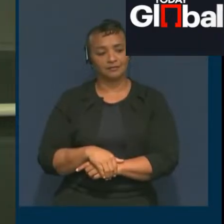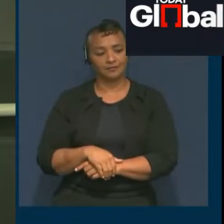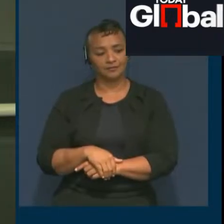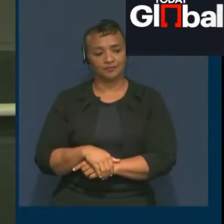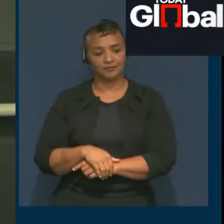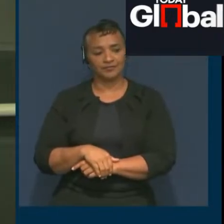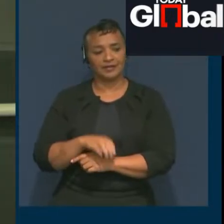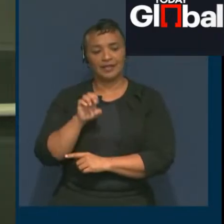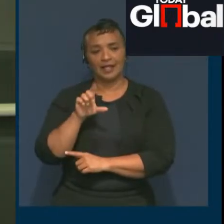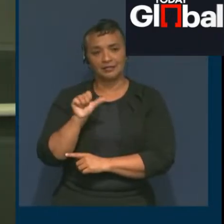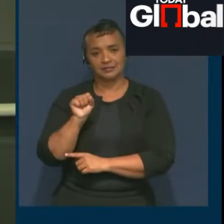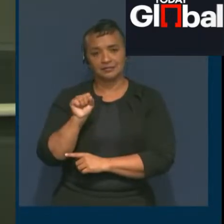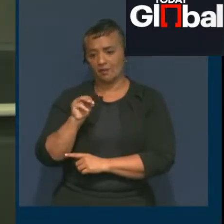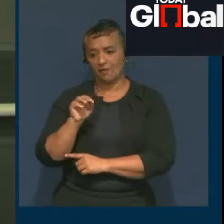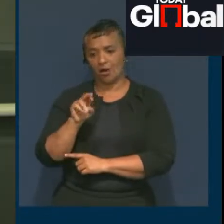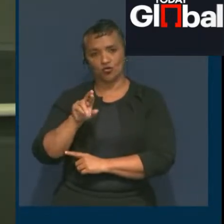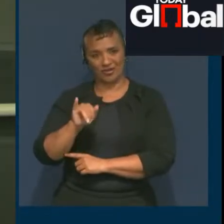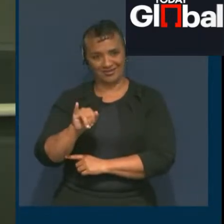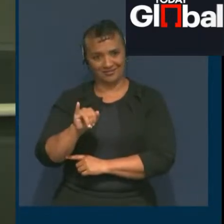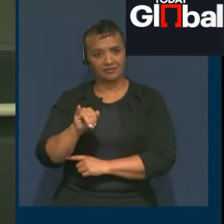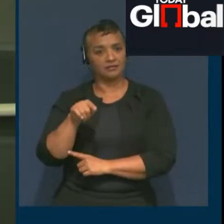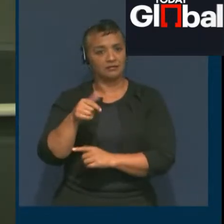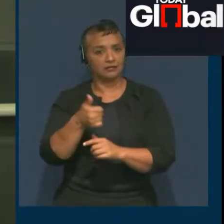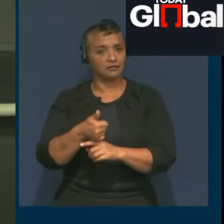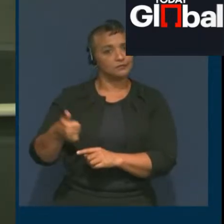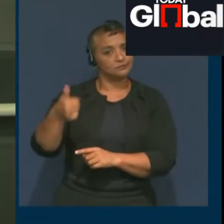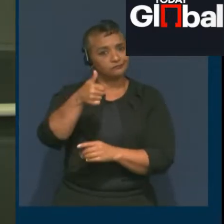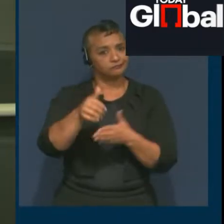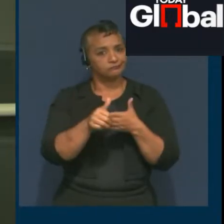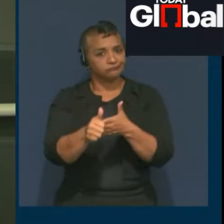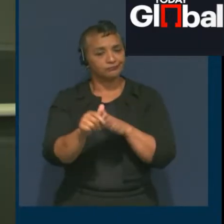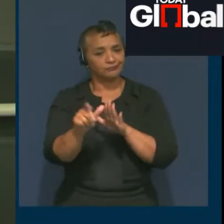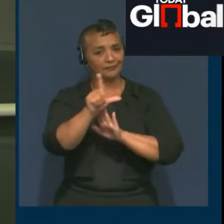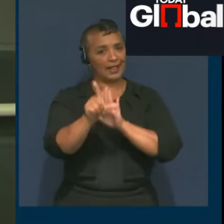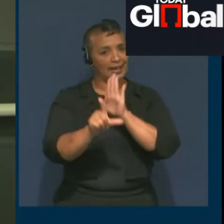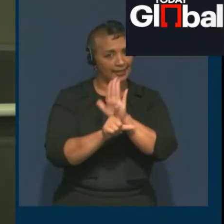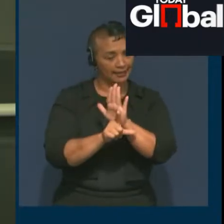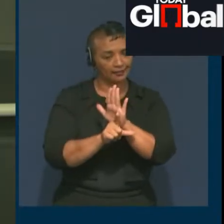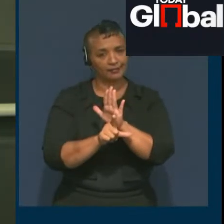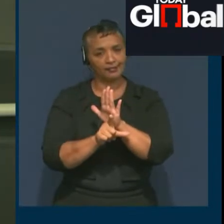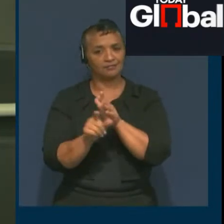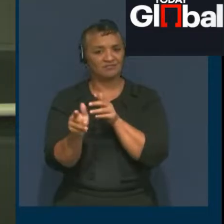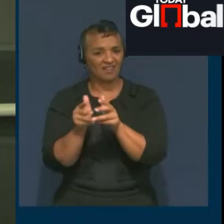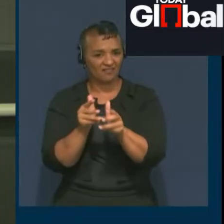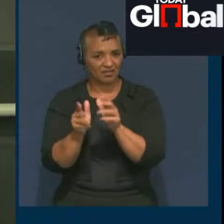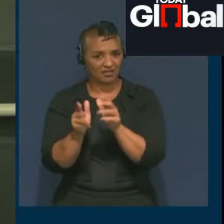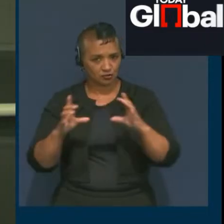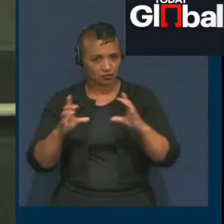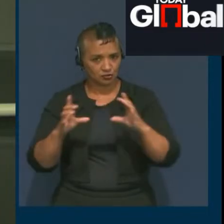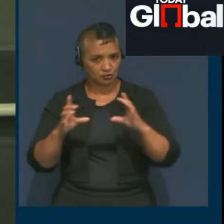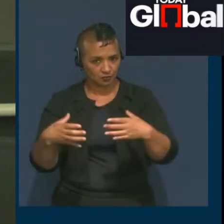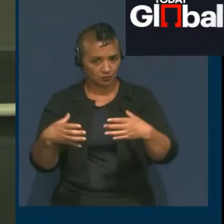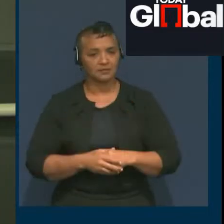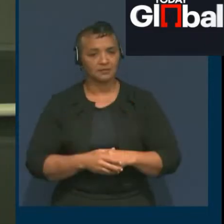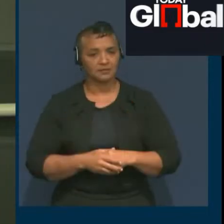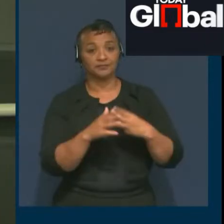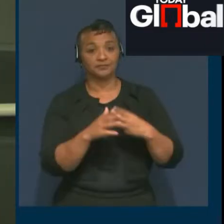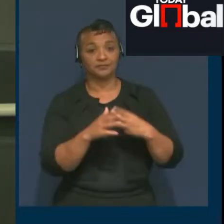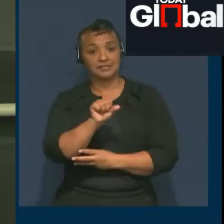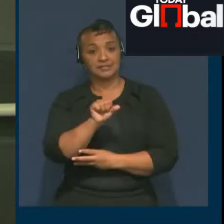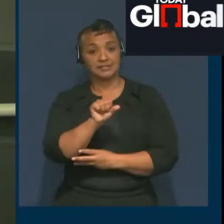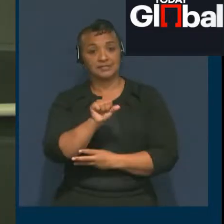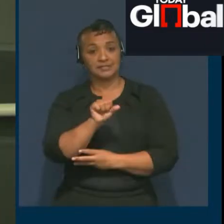H.S. Al-Mari, Director of the Legal Affairs Department, and Mr. Salim Mohammed